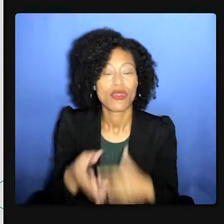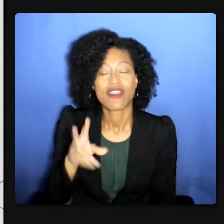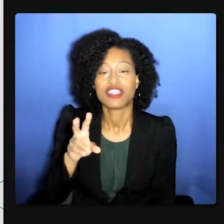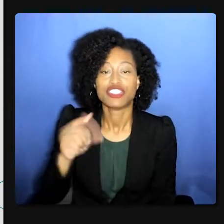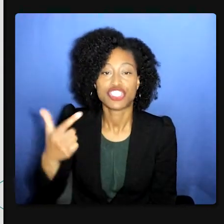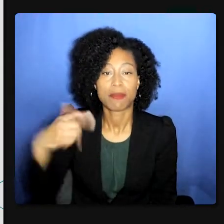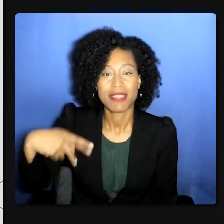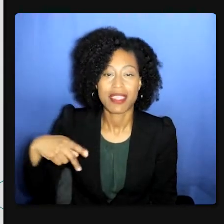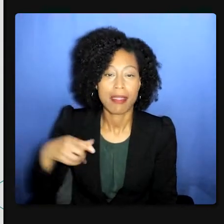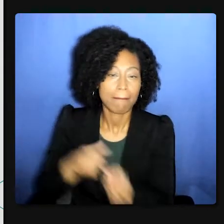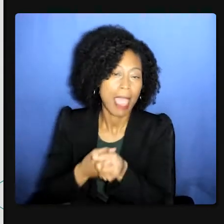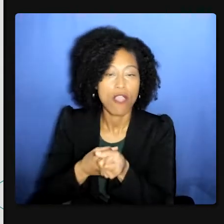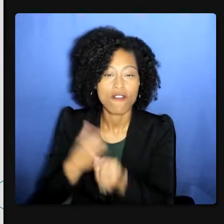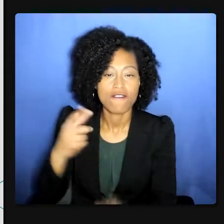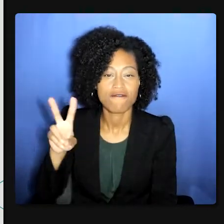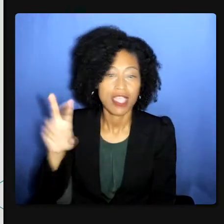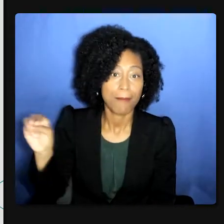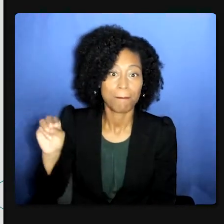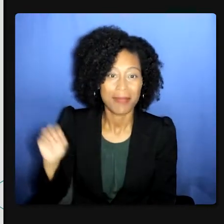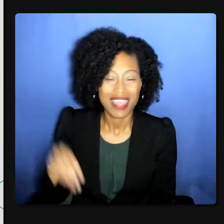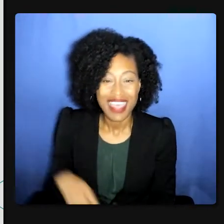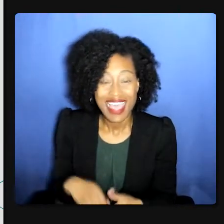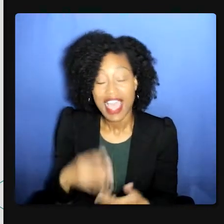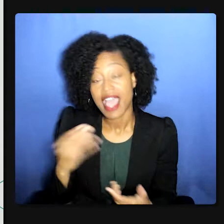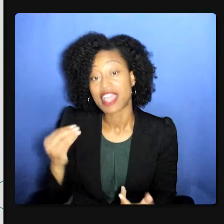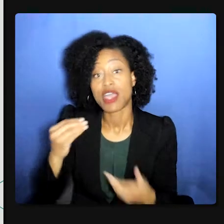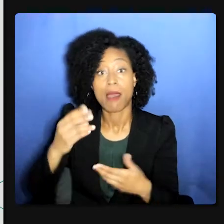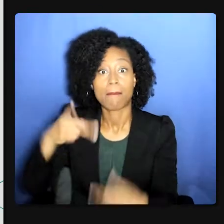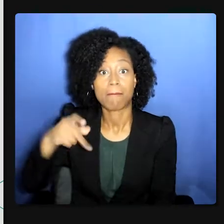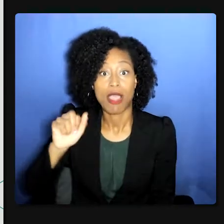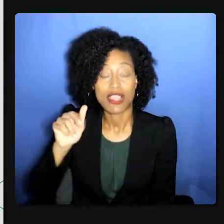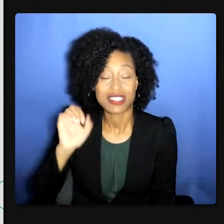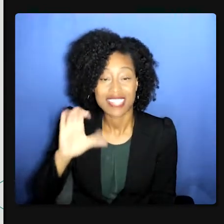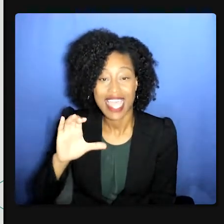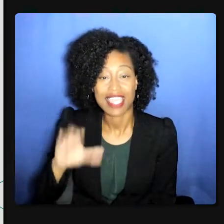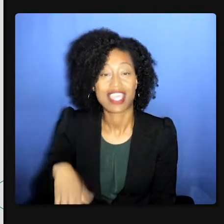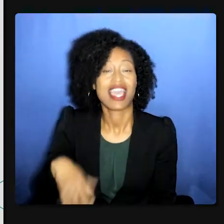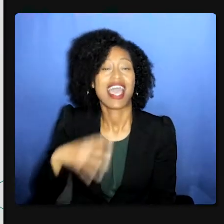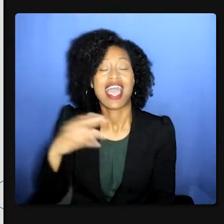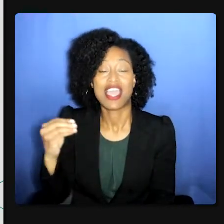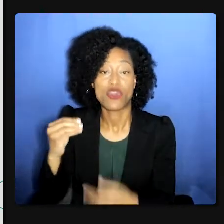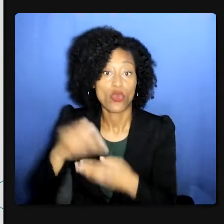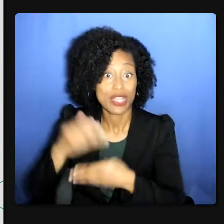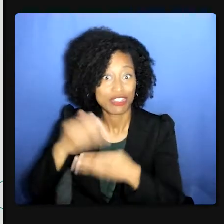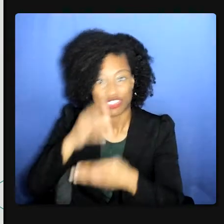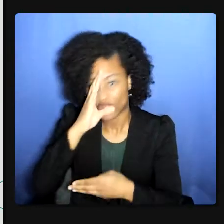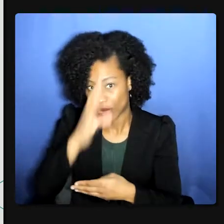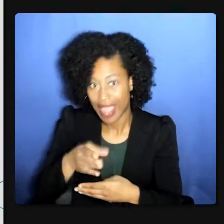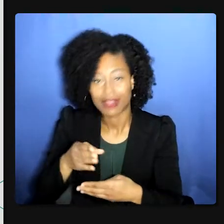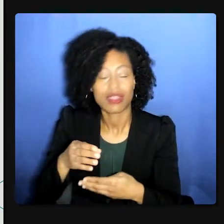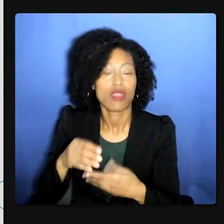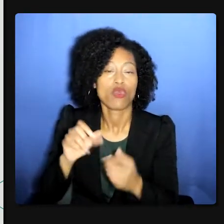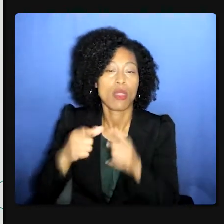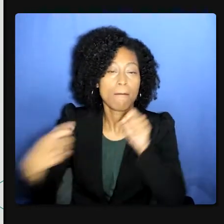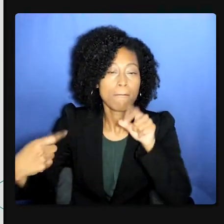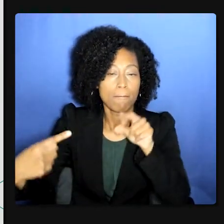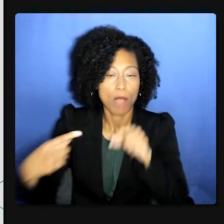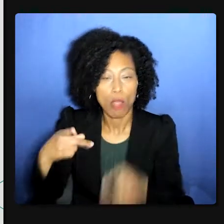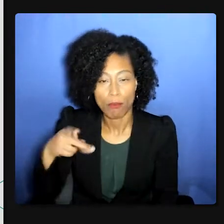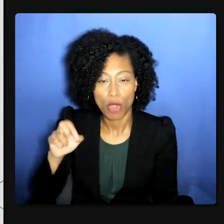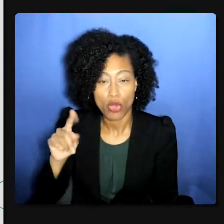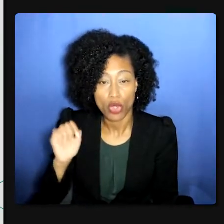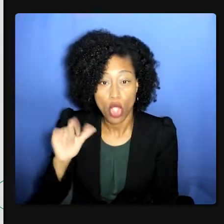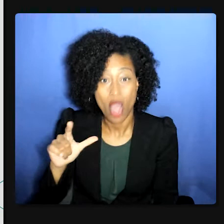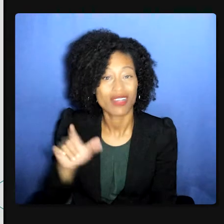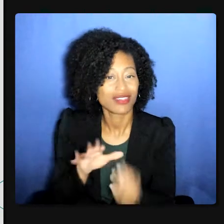GPU-powered VMs. Parsec, Teradici, and Windows Remote Desktop Protocol are all great choices for low latency, high